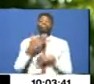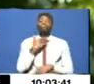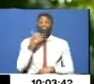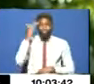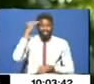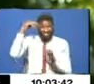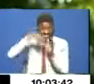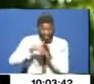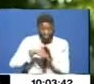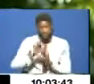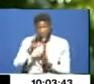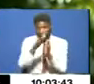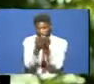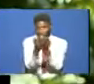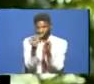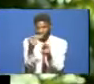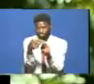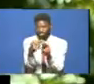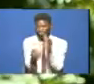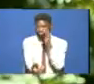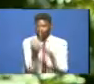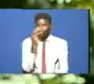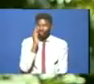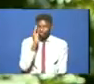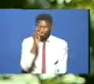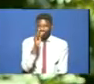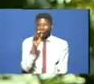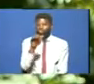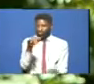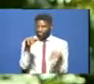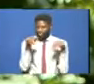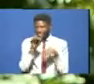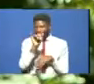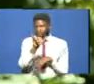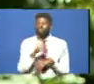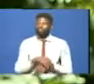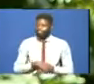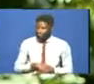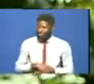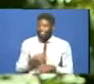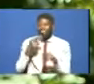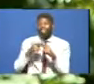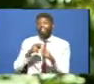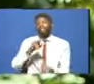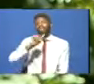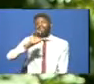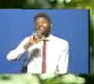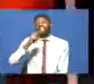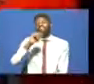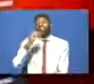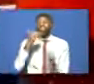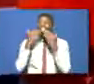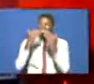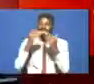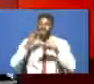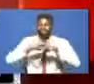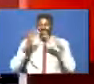his book is just about to come out. So look forward to that. My name is Serfine Achieng Ouma. Thank you and have a good night.